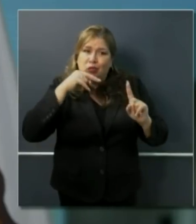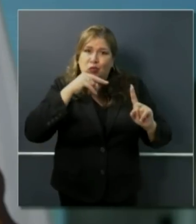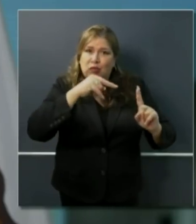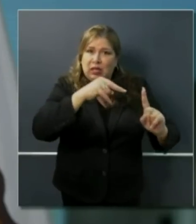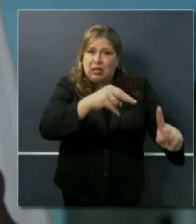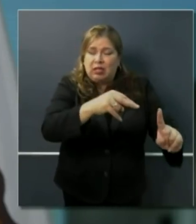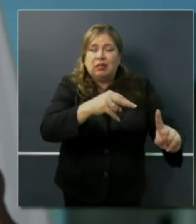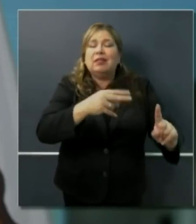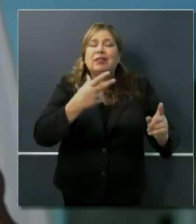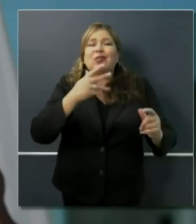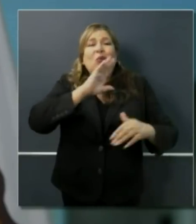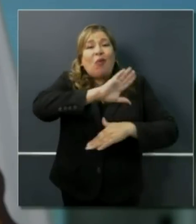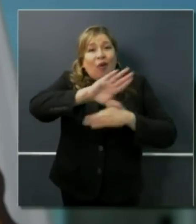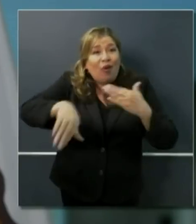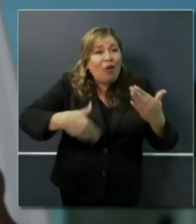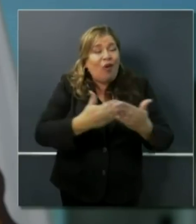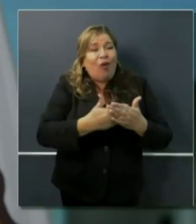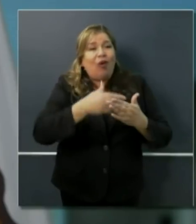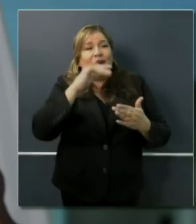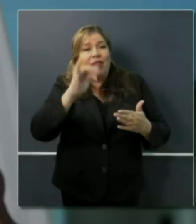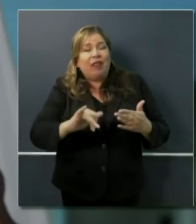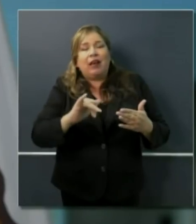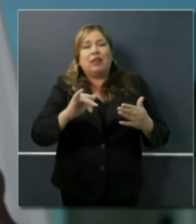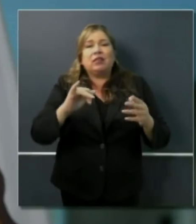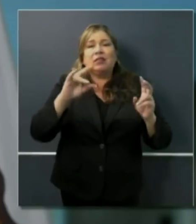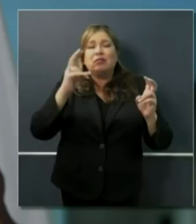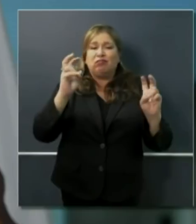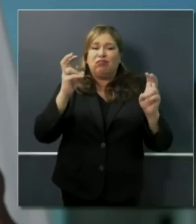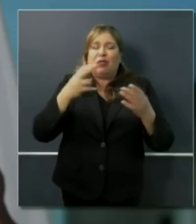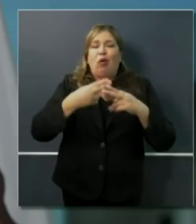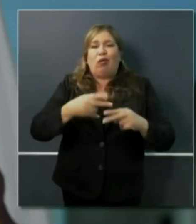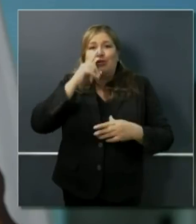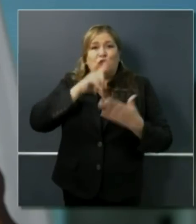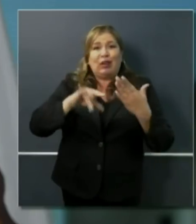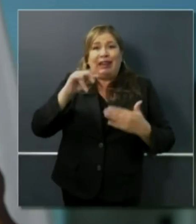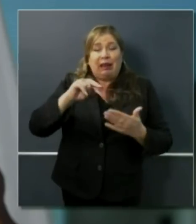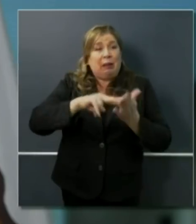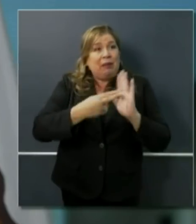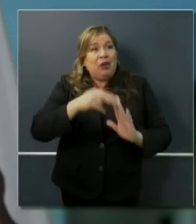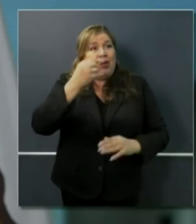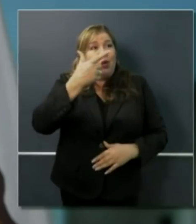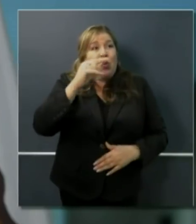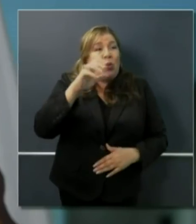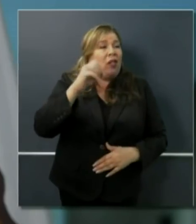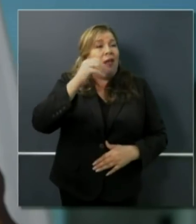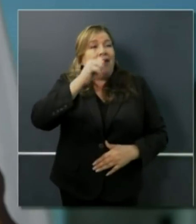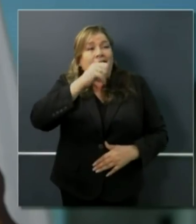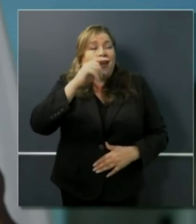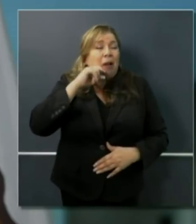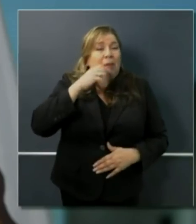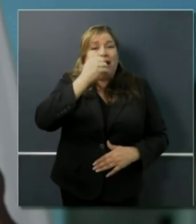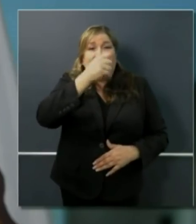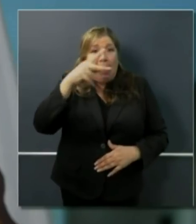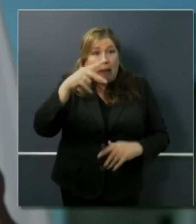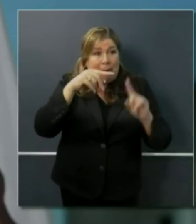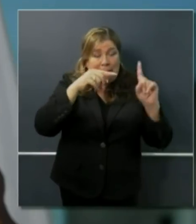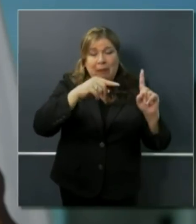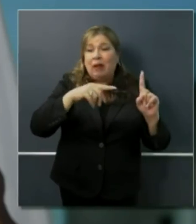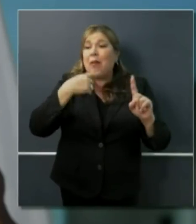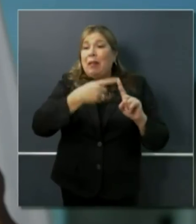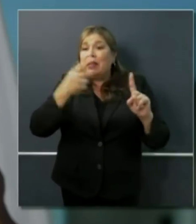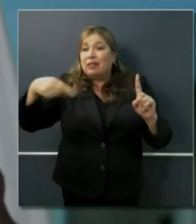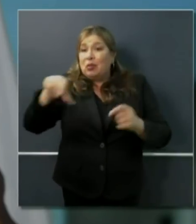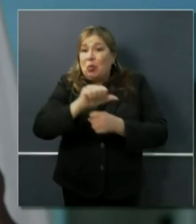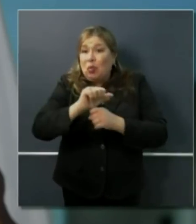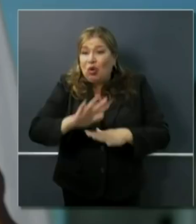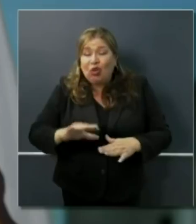in partnership as part of this check-in corps that ultimately will provide for thousands and thousands,